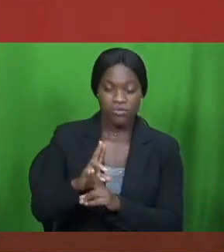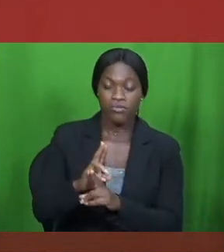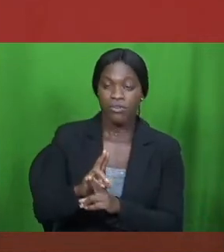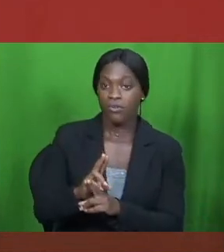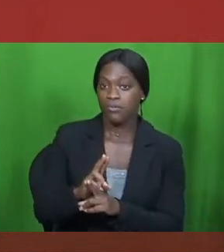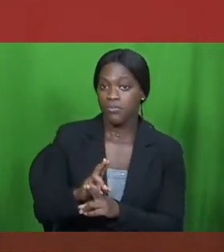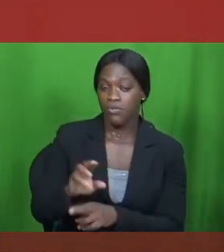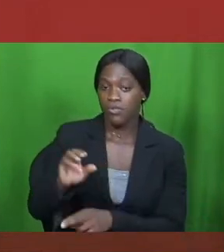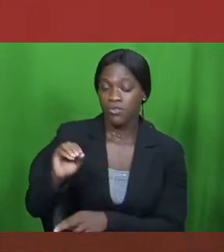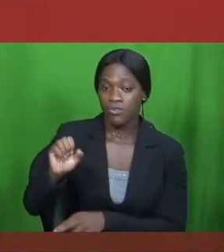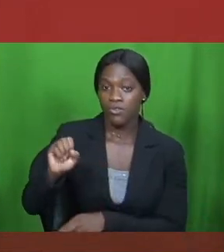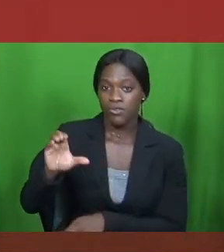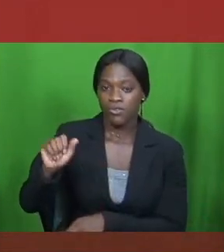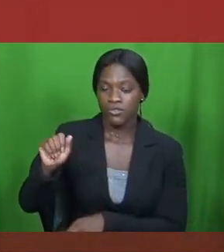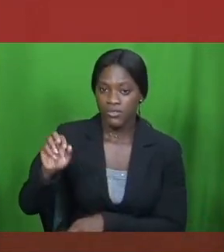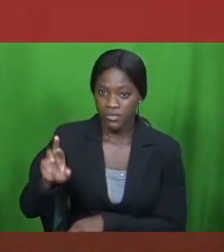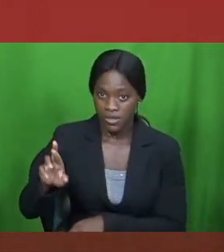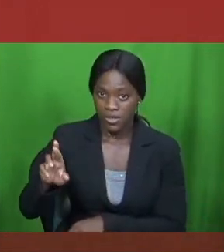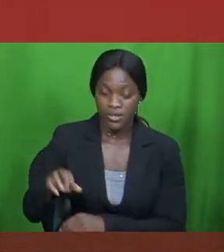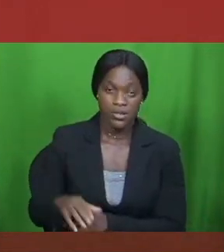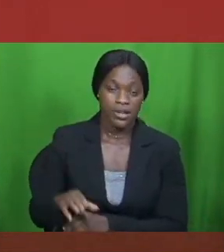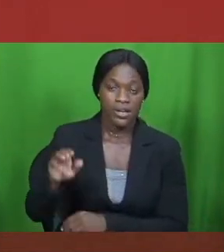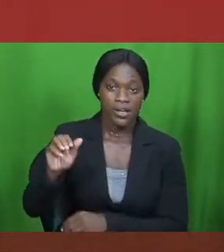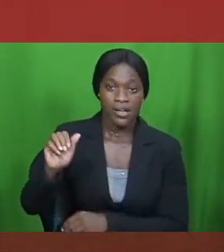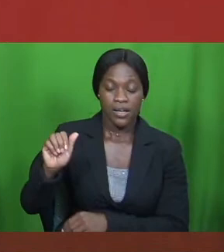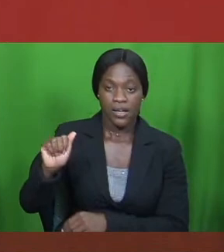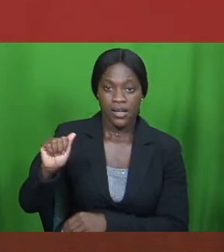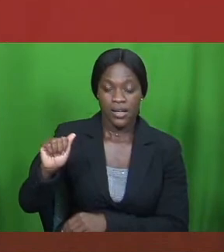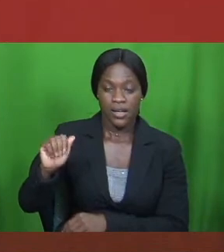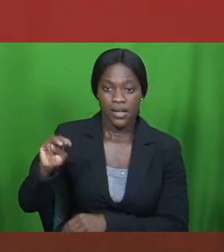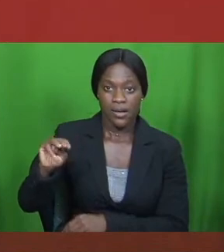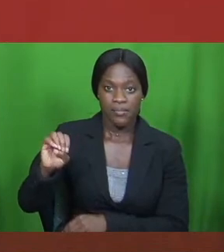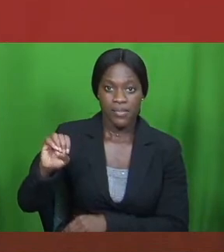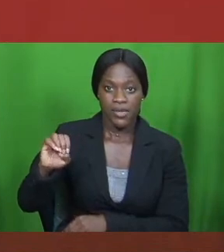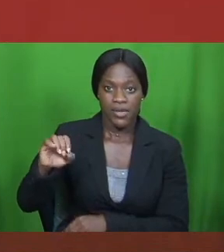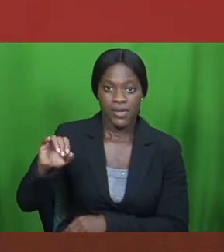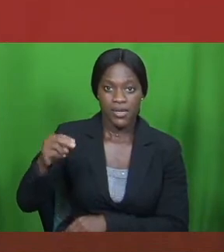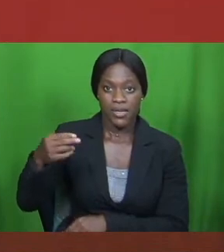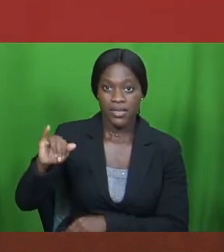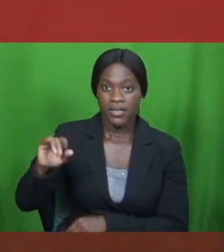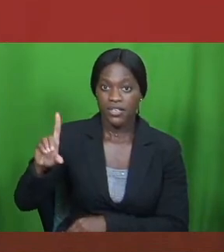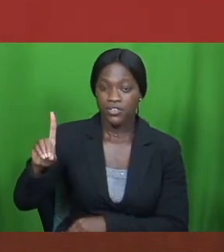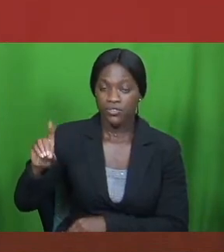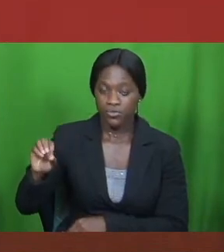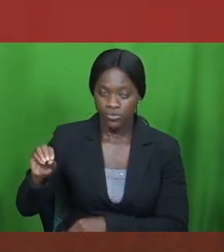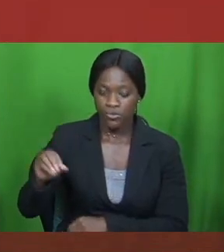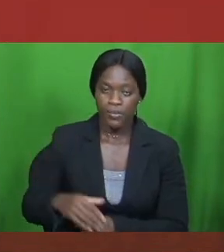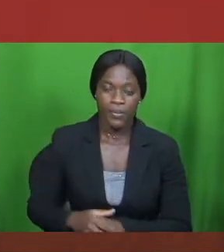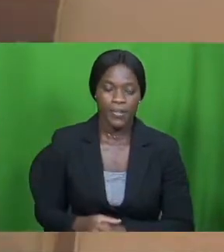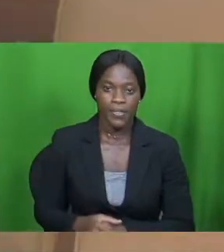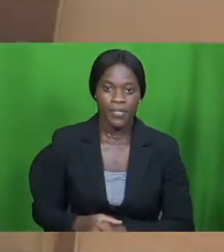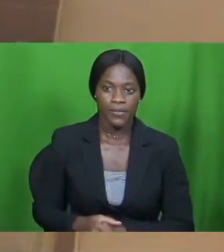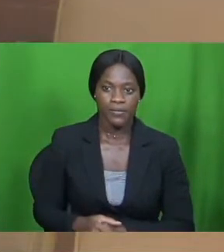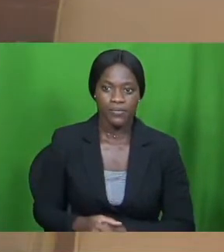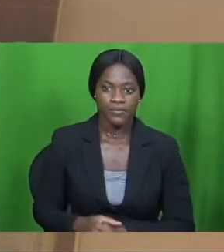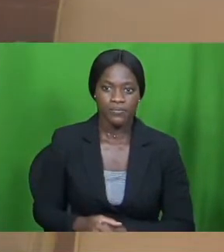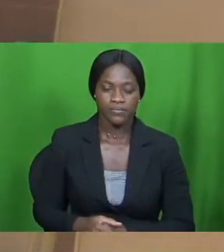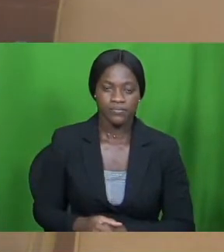Ameyedo. Honorable Ameyedo was a son to Tong, not only South